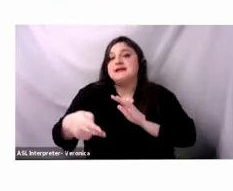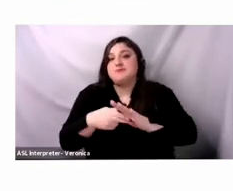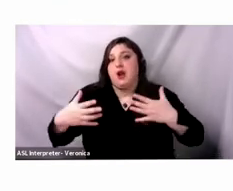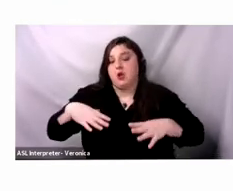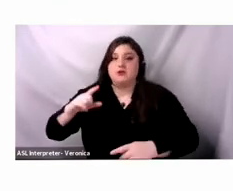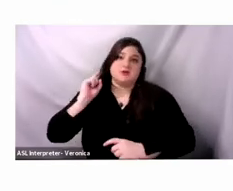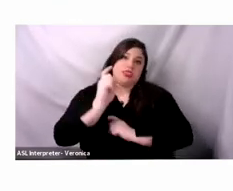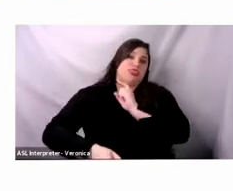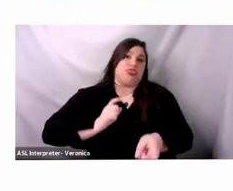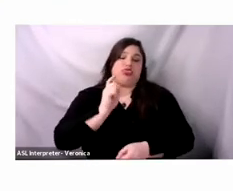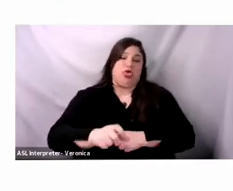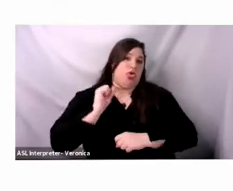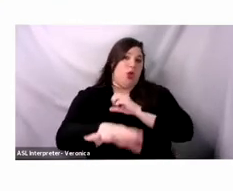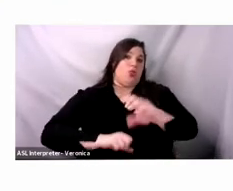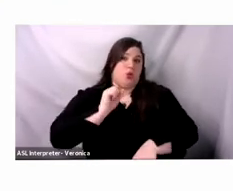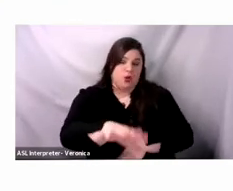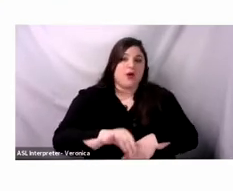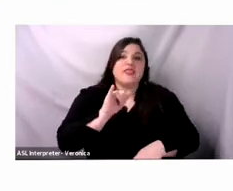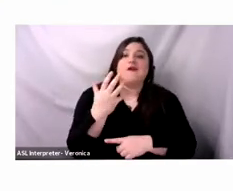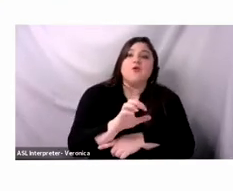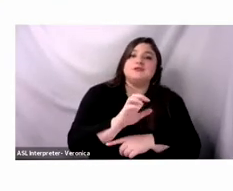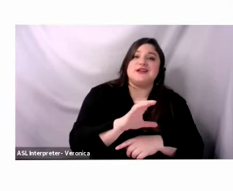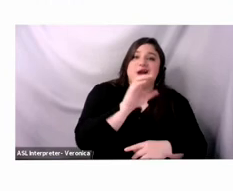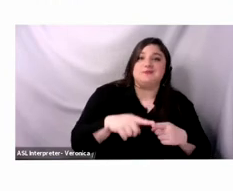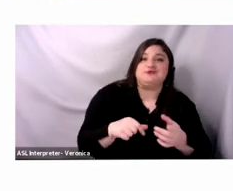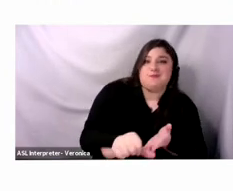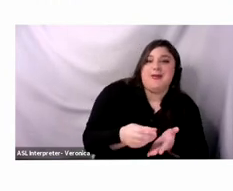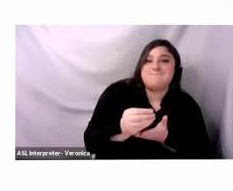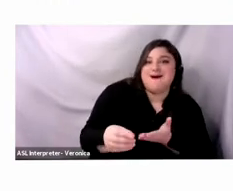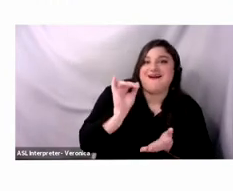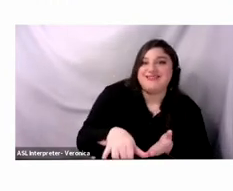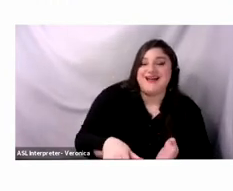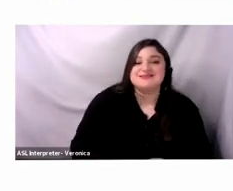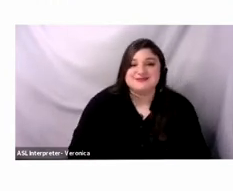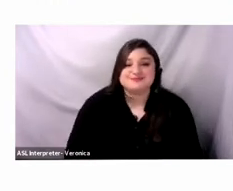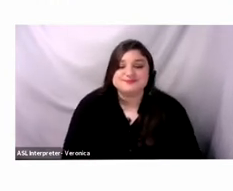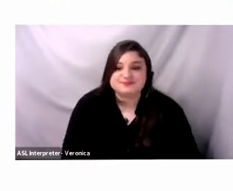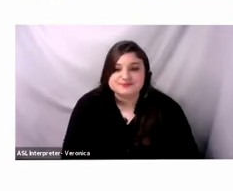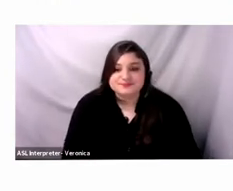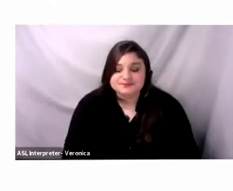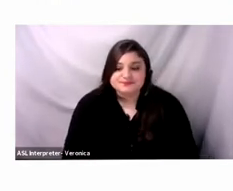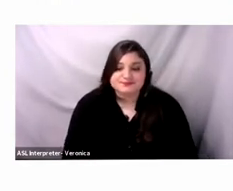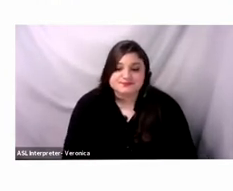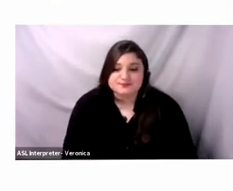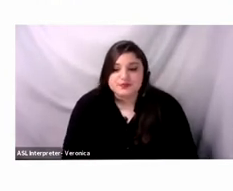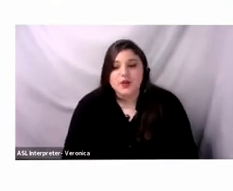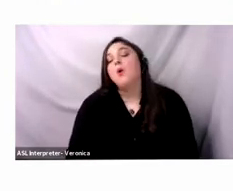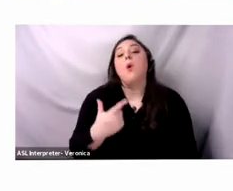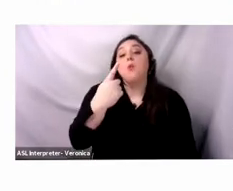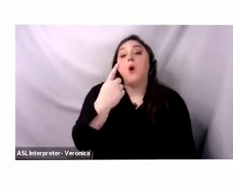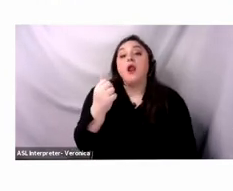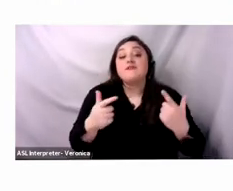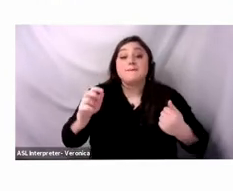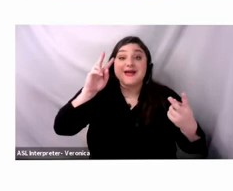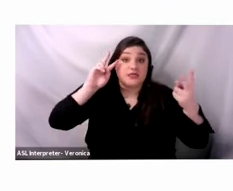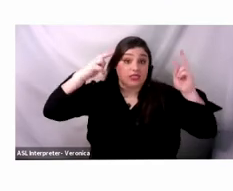retailers are going into debt to buy it. One of the biggest misconceptions of the global secondhand trade is that exporting secondhand clothing